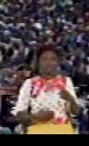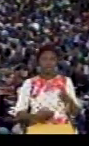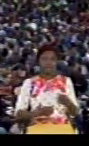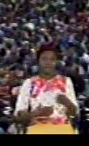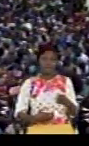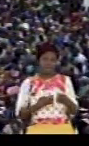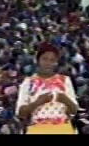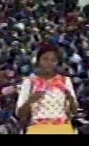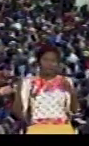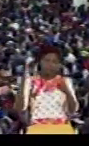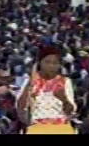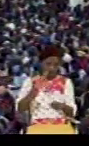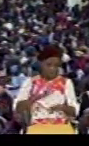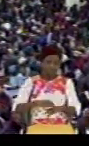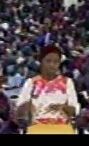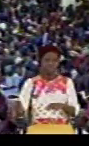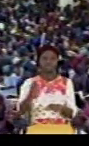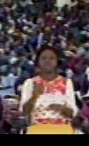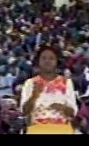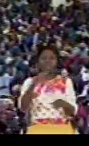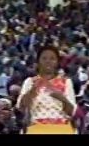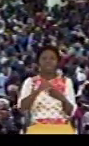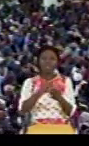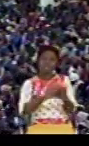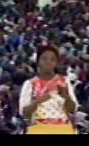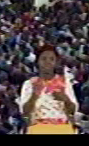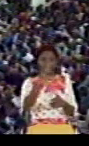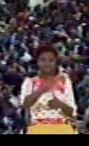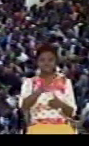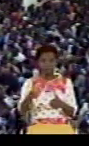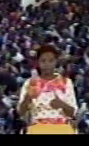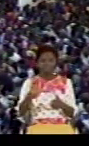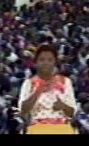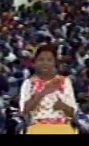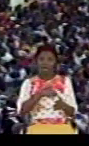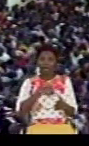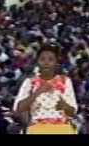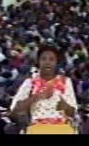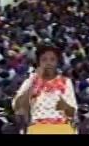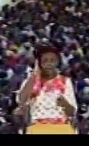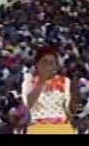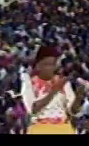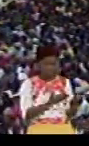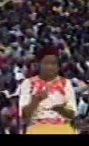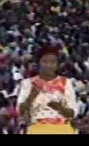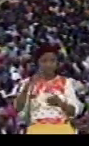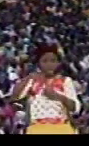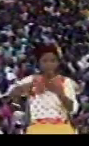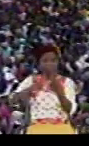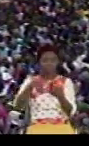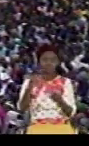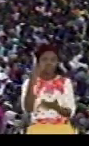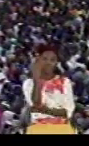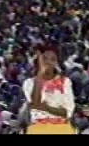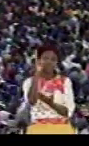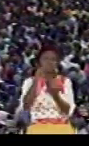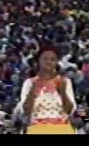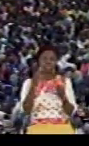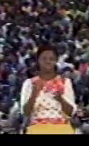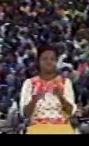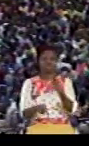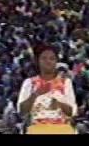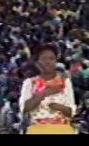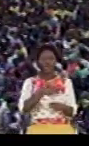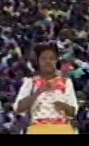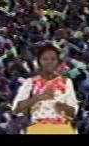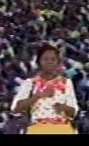in verse 35, and I will bring you into the wilderness of the people, and I will plead with you